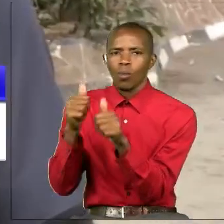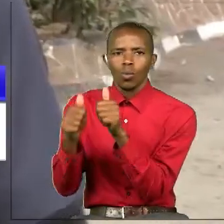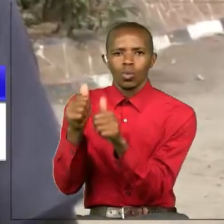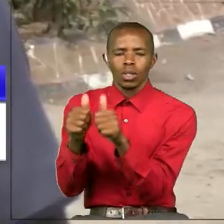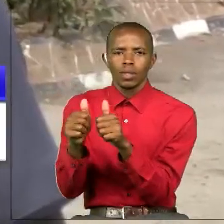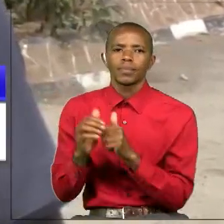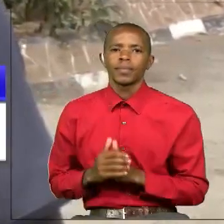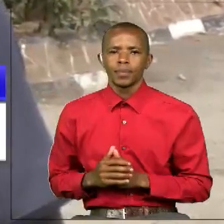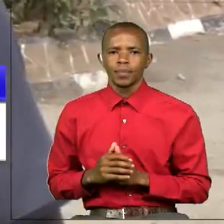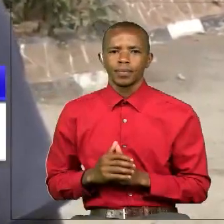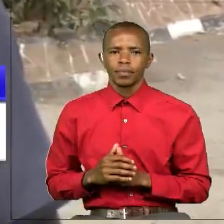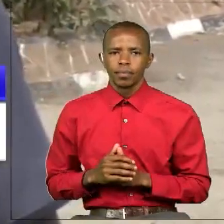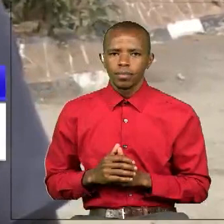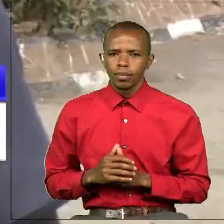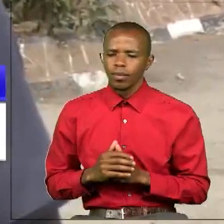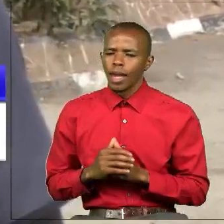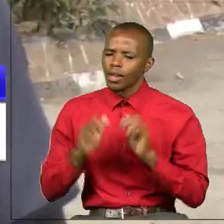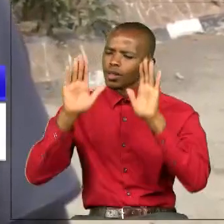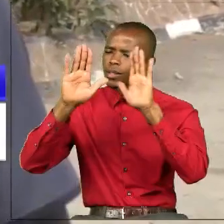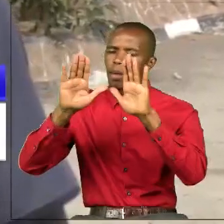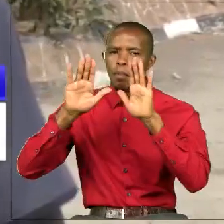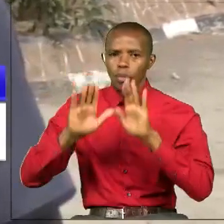which is very important